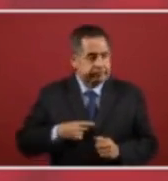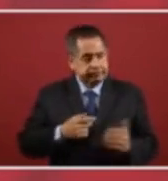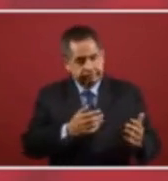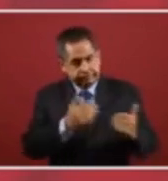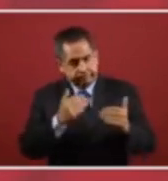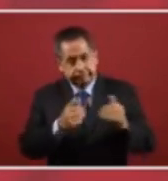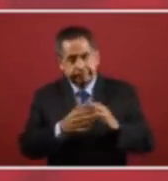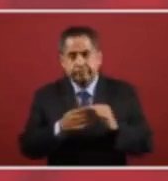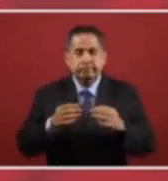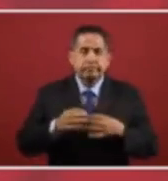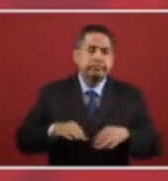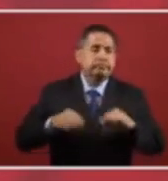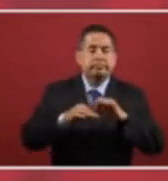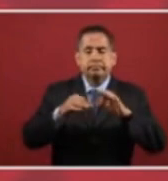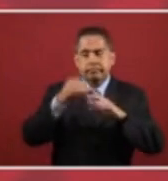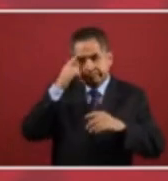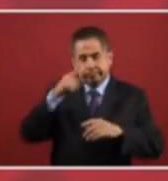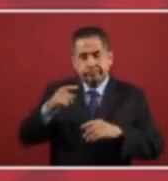We have to